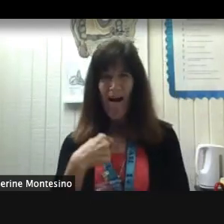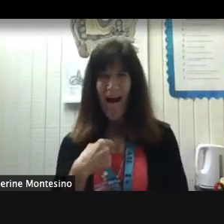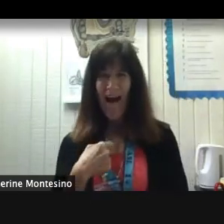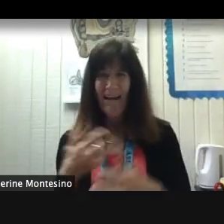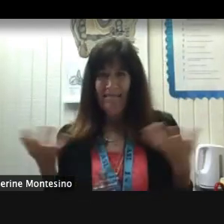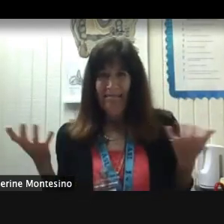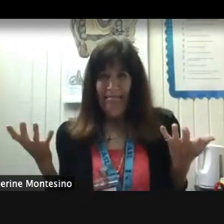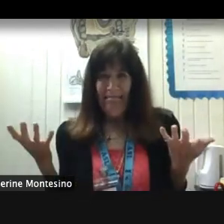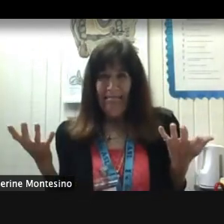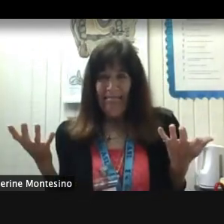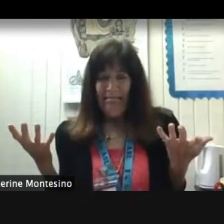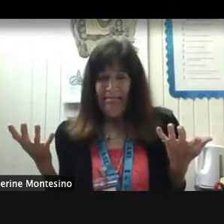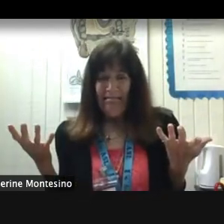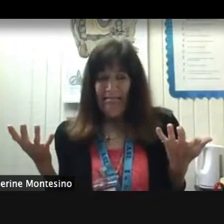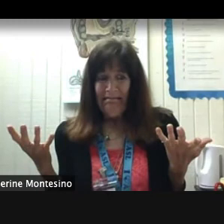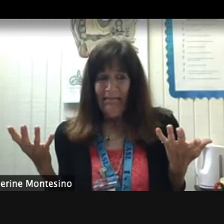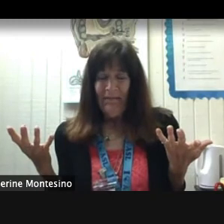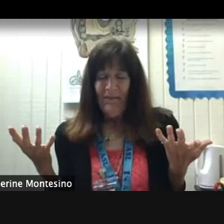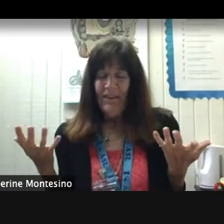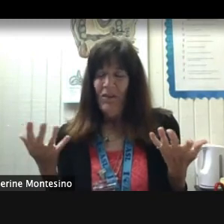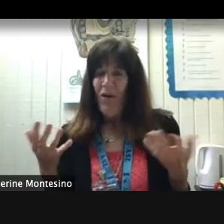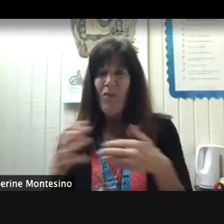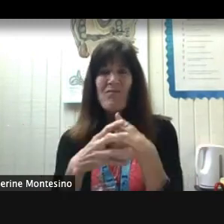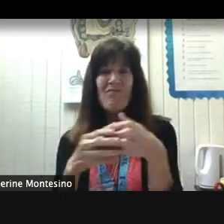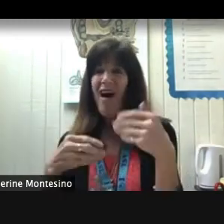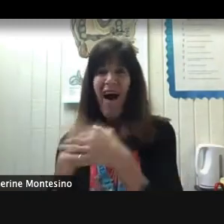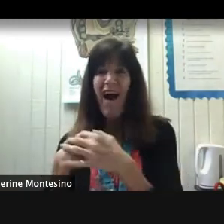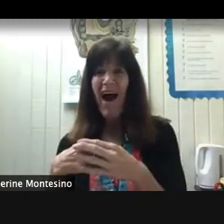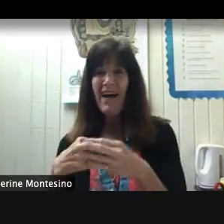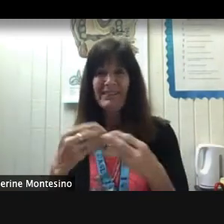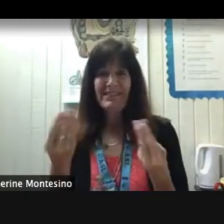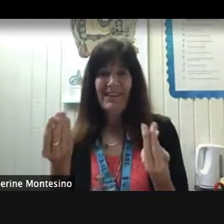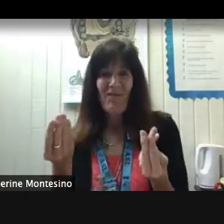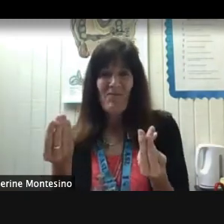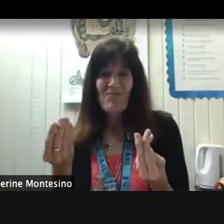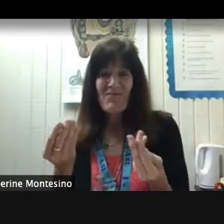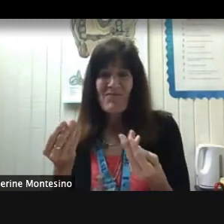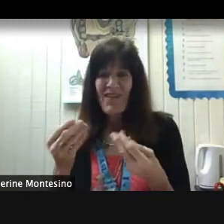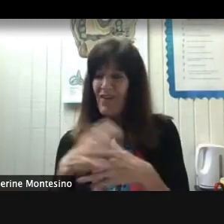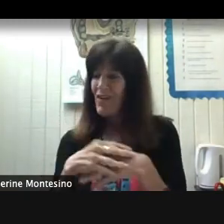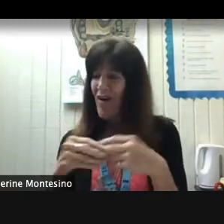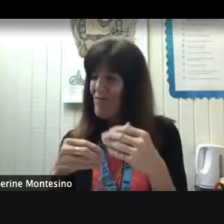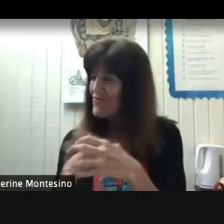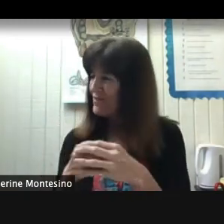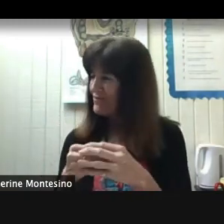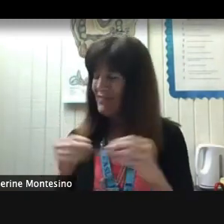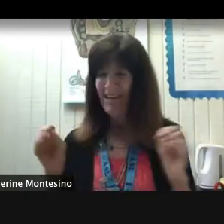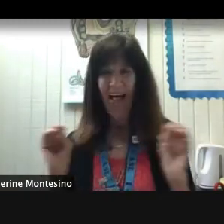I'm not really deaf. I'm not hearing. So who am I?